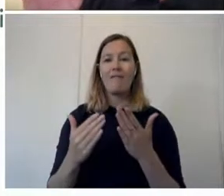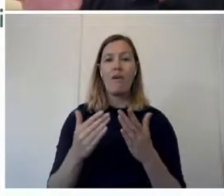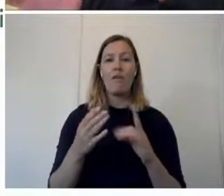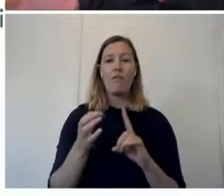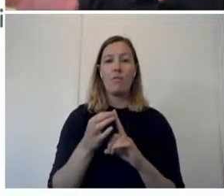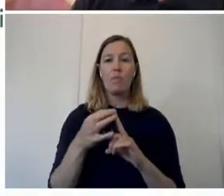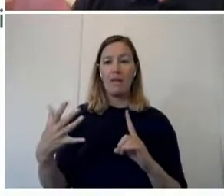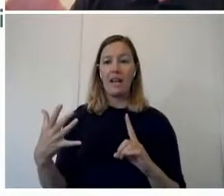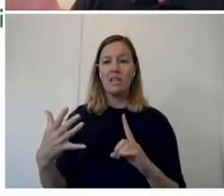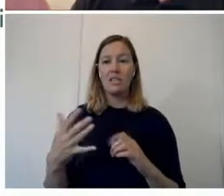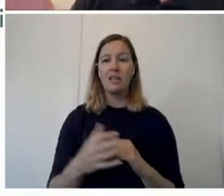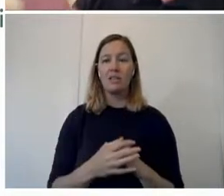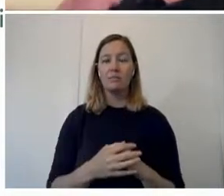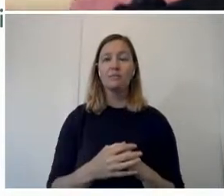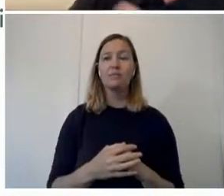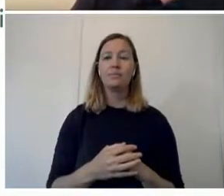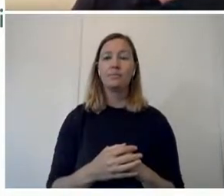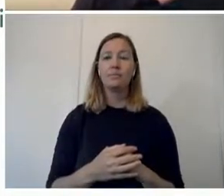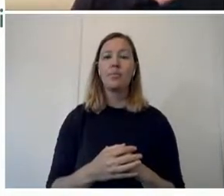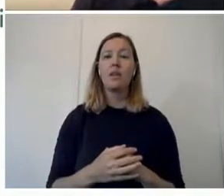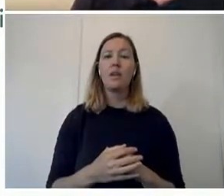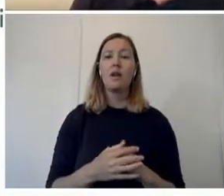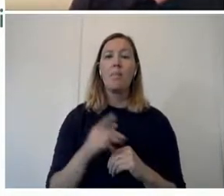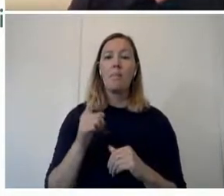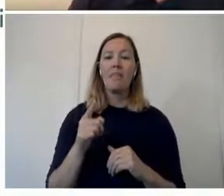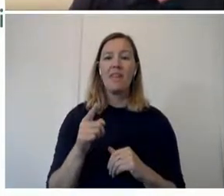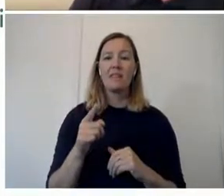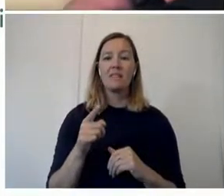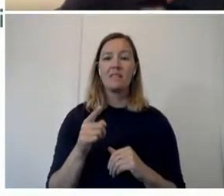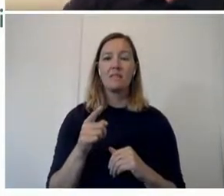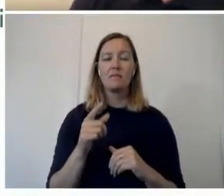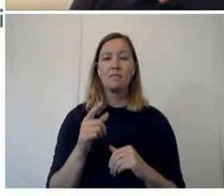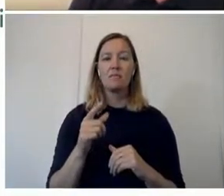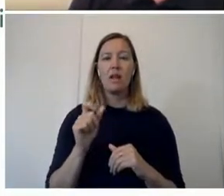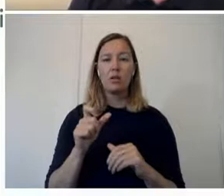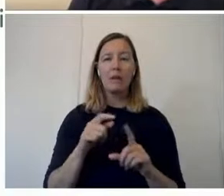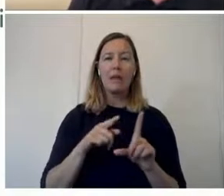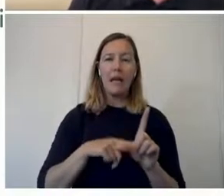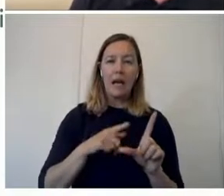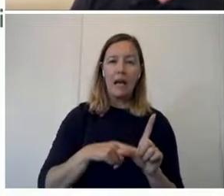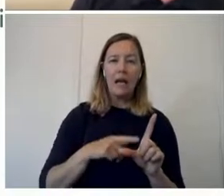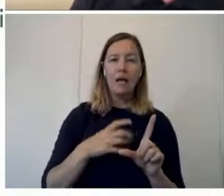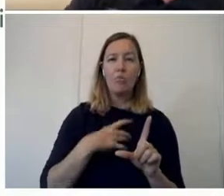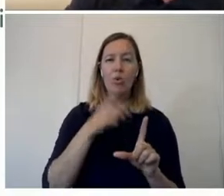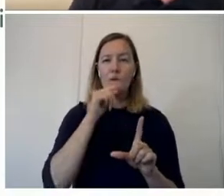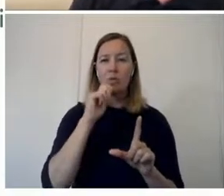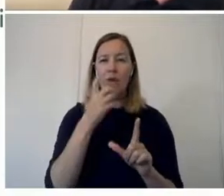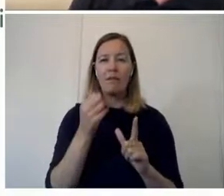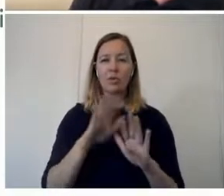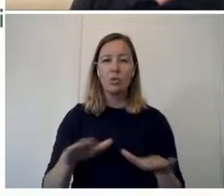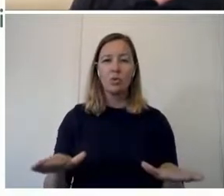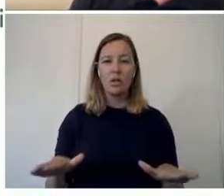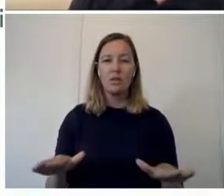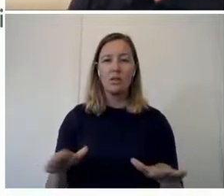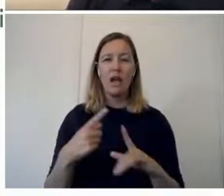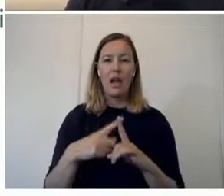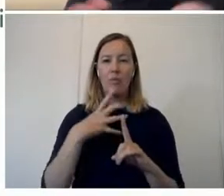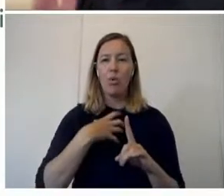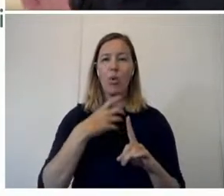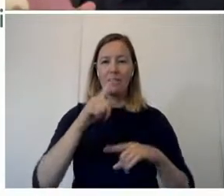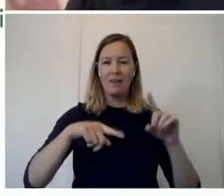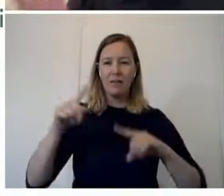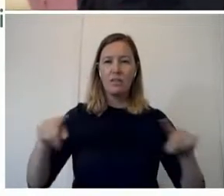it's that half tracks a bit younger. They're more likely to have children and they're more likely to be diverse.